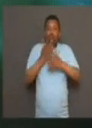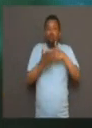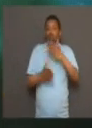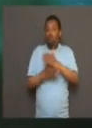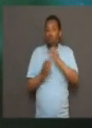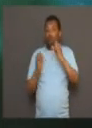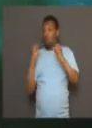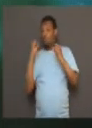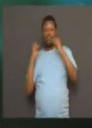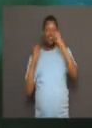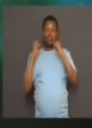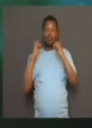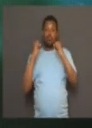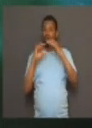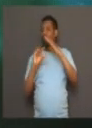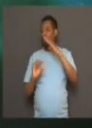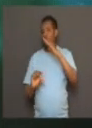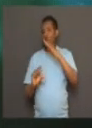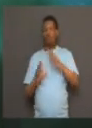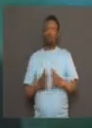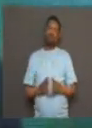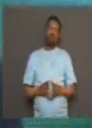is comparatively low.